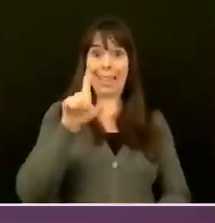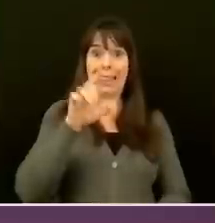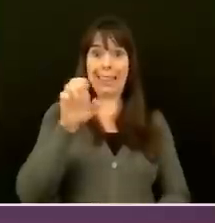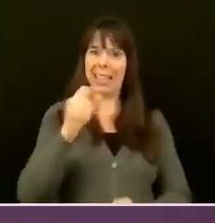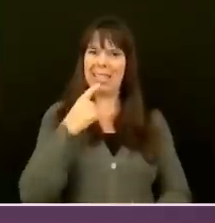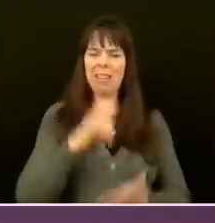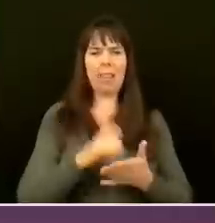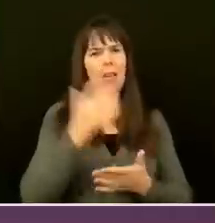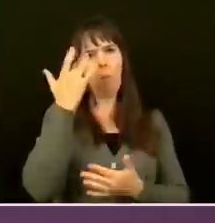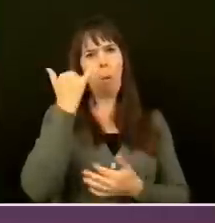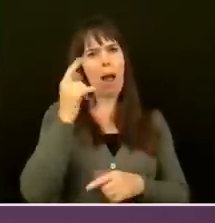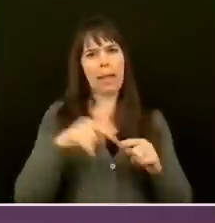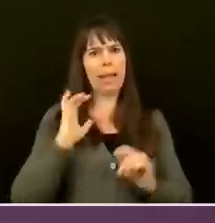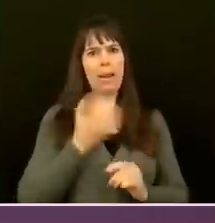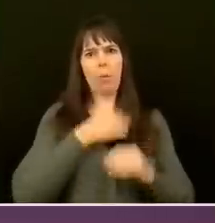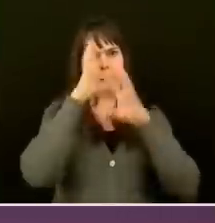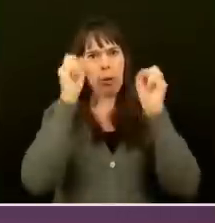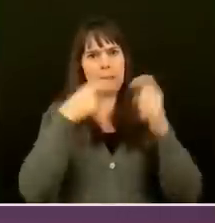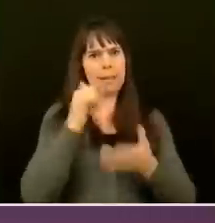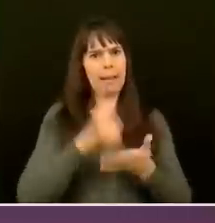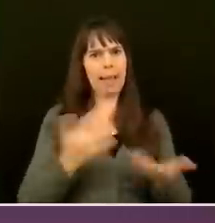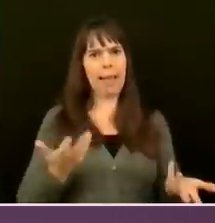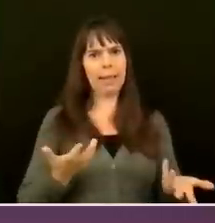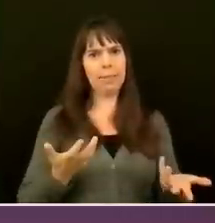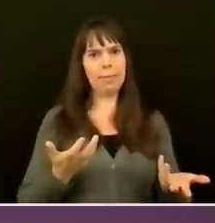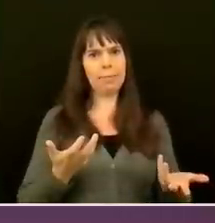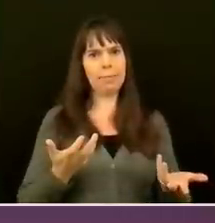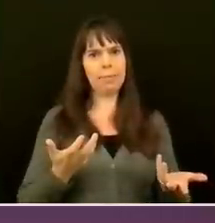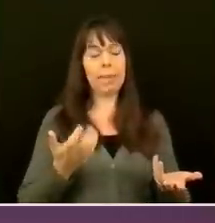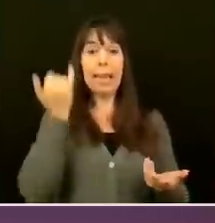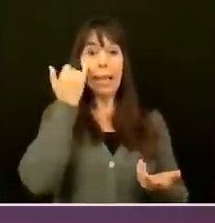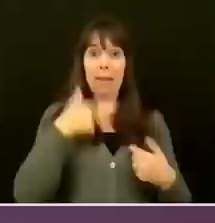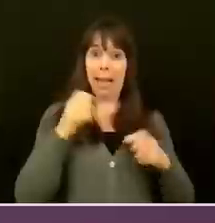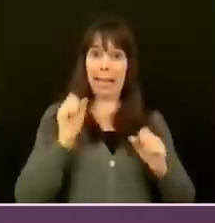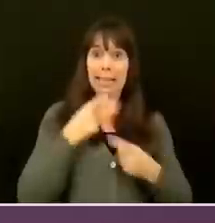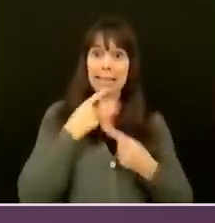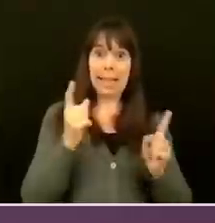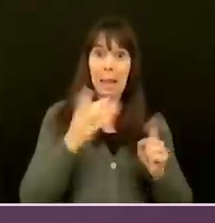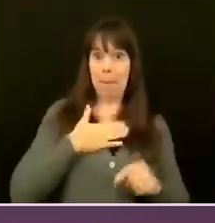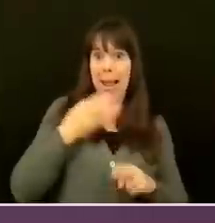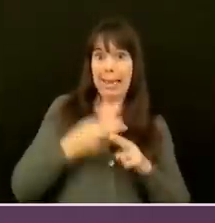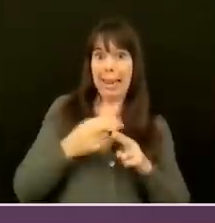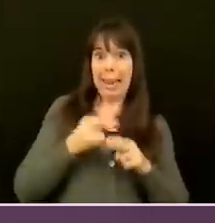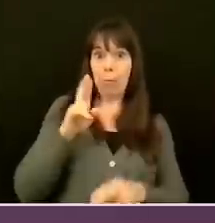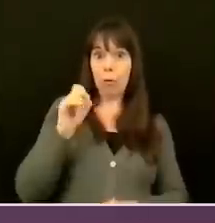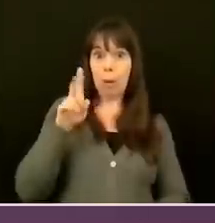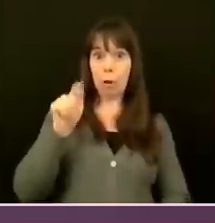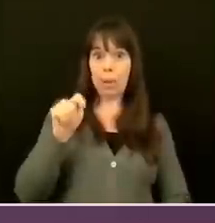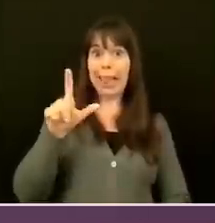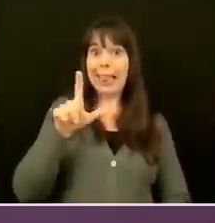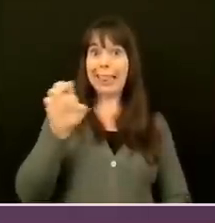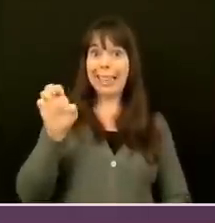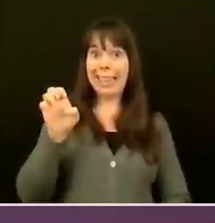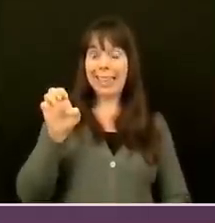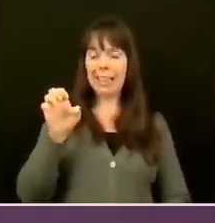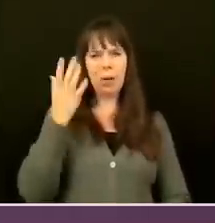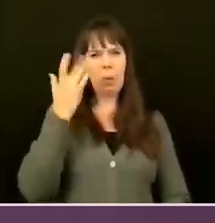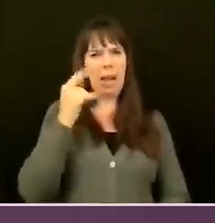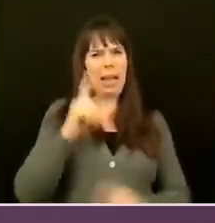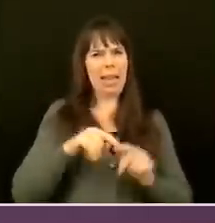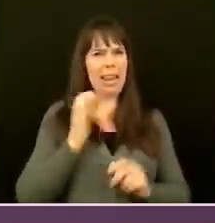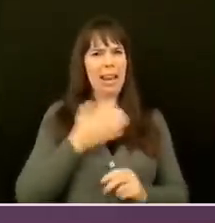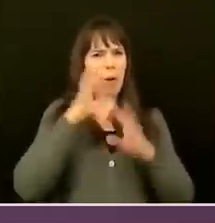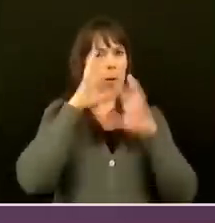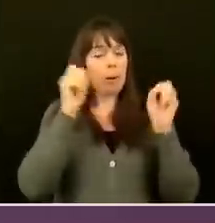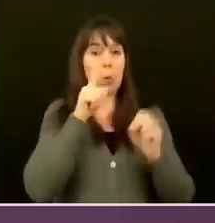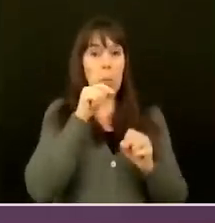can't our president say that? If I can say that, my name's Robert Lee, why can't our president, who is